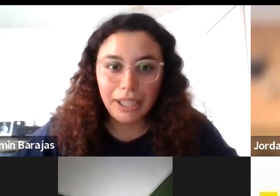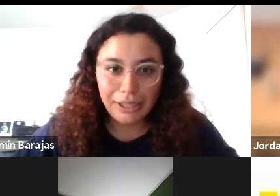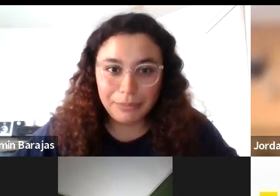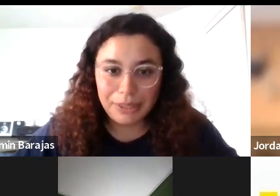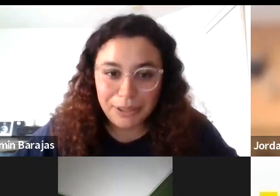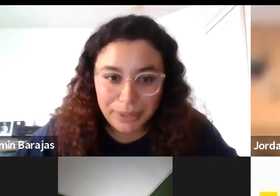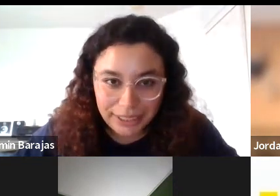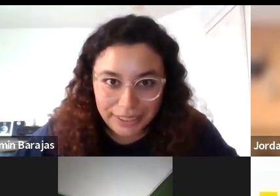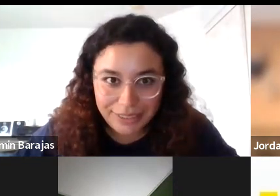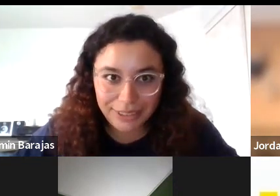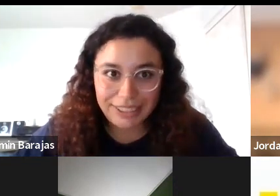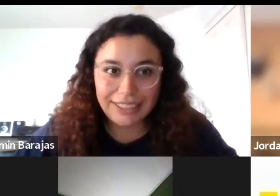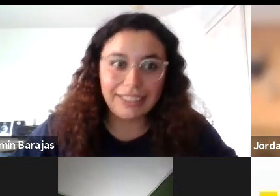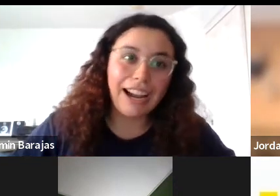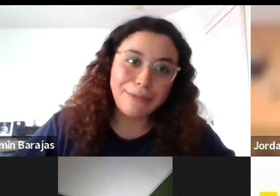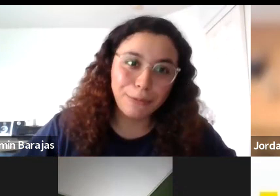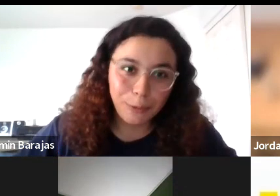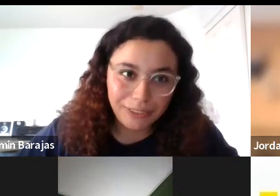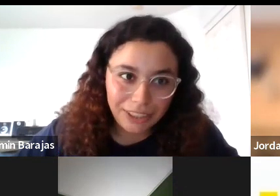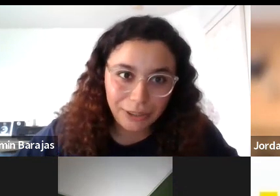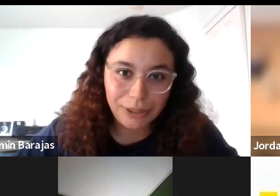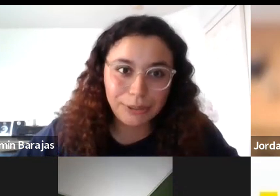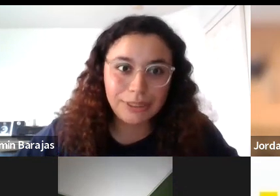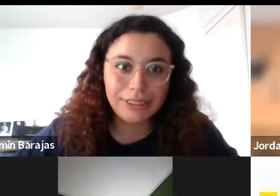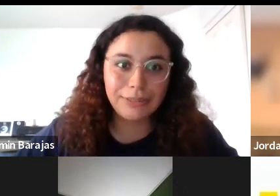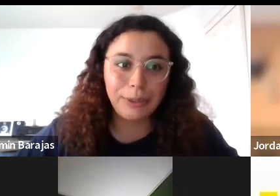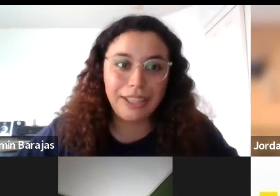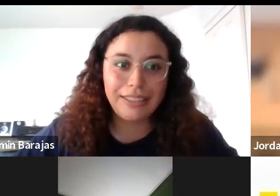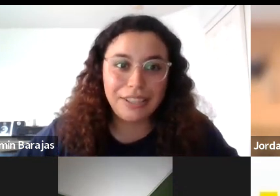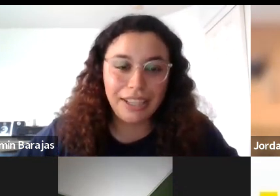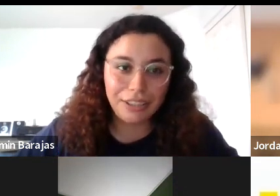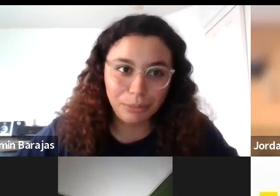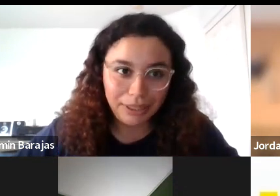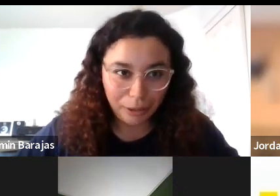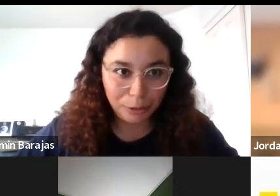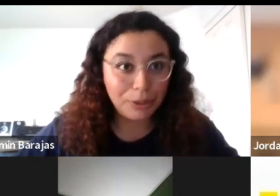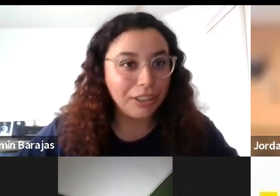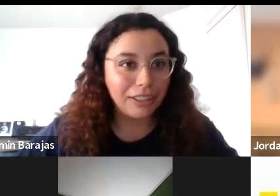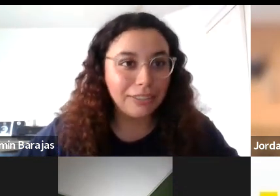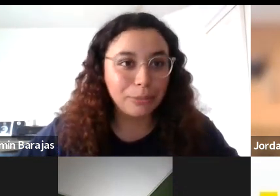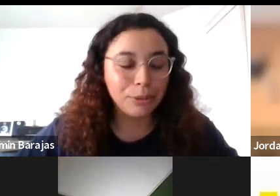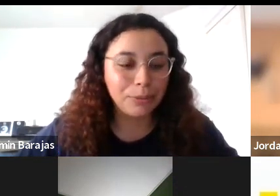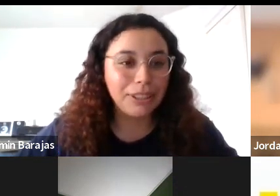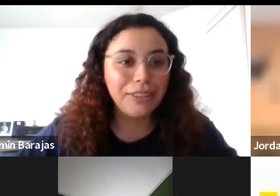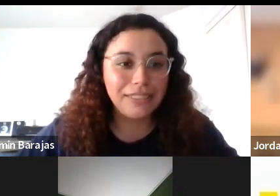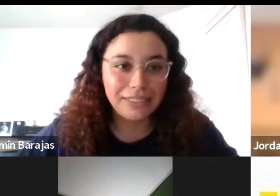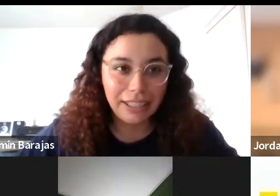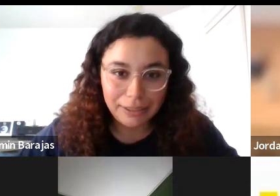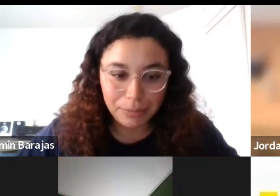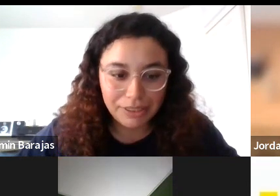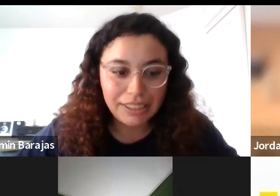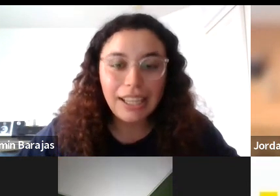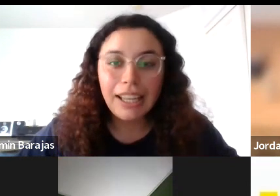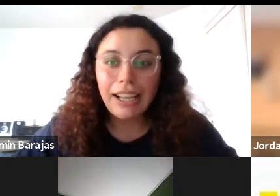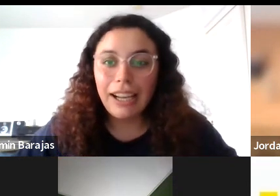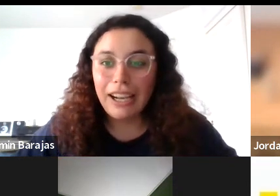Okay, now that we can get started, I'm one of the co-hosts for this education breakout room. Kiara from Puerto Rico is our